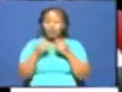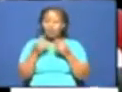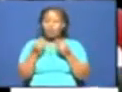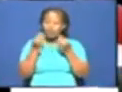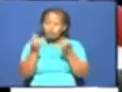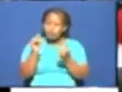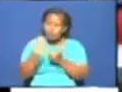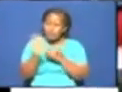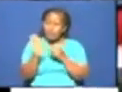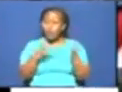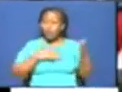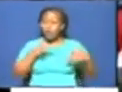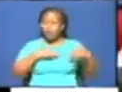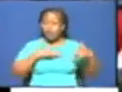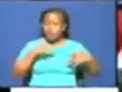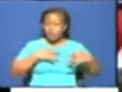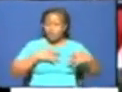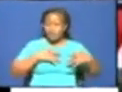concerns.